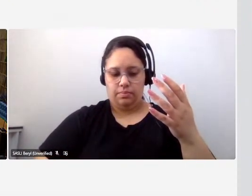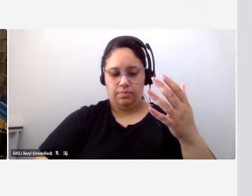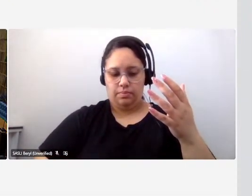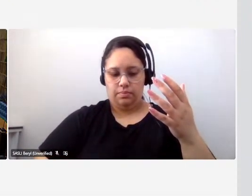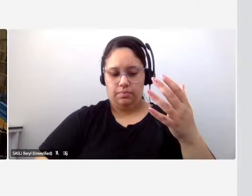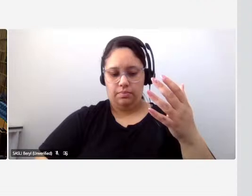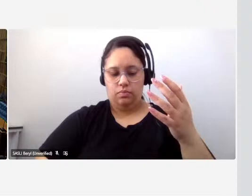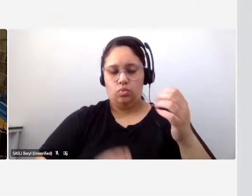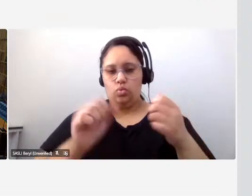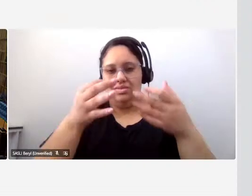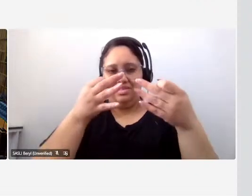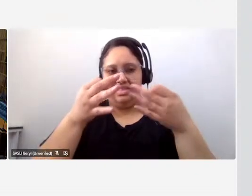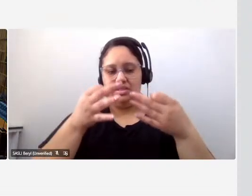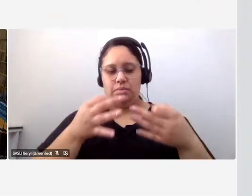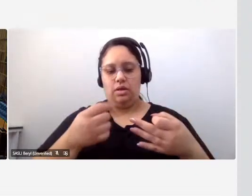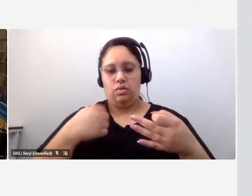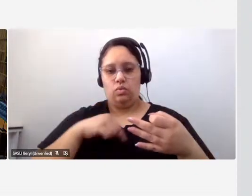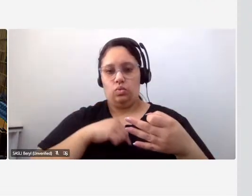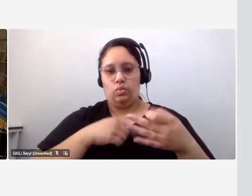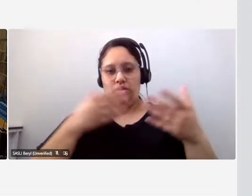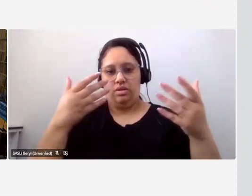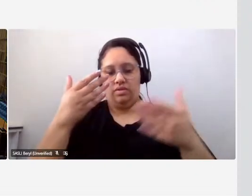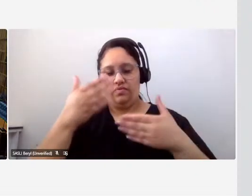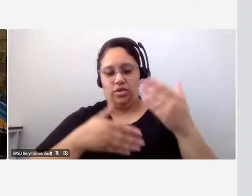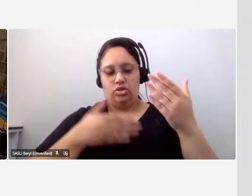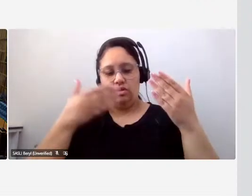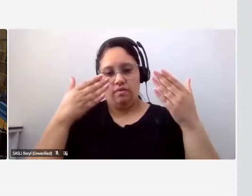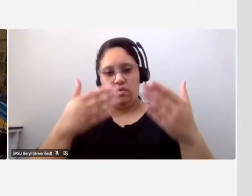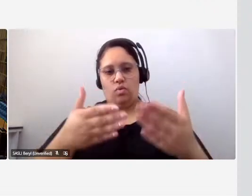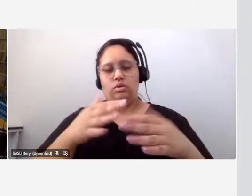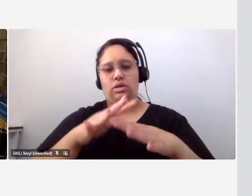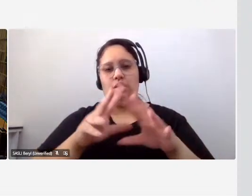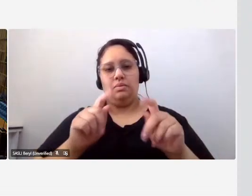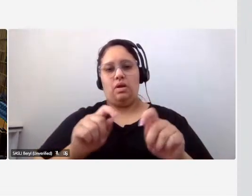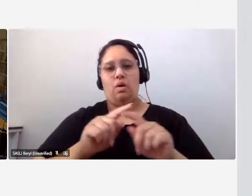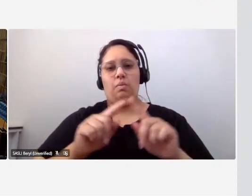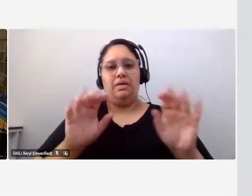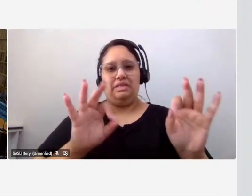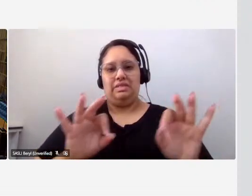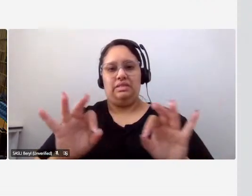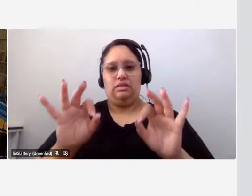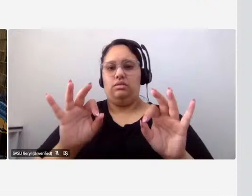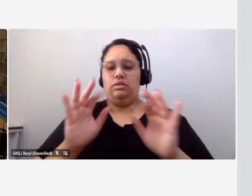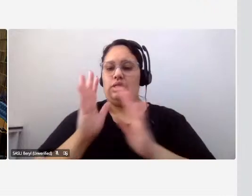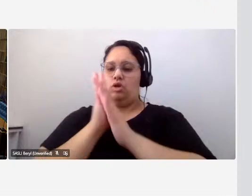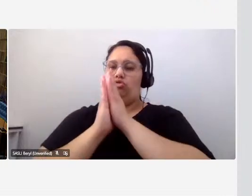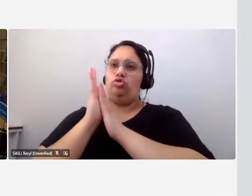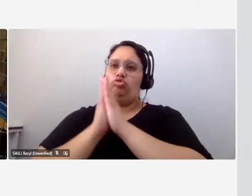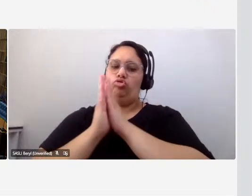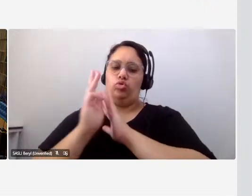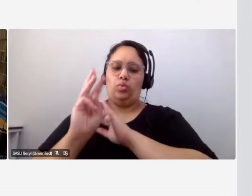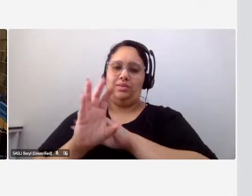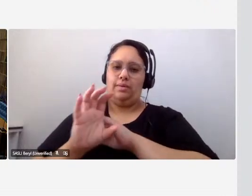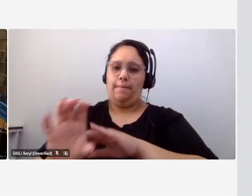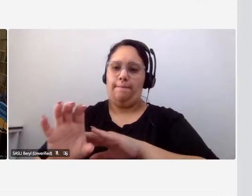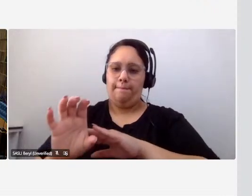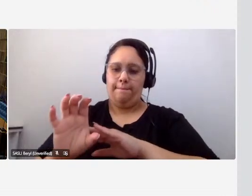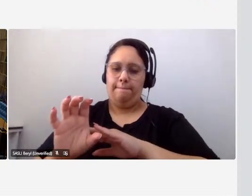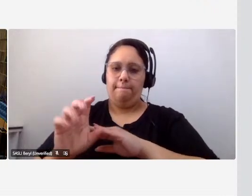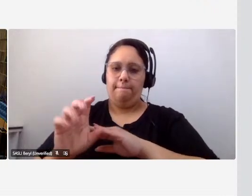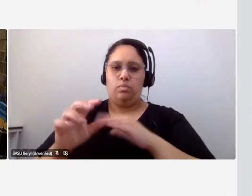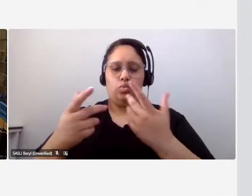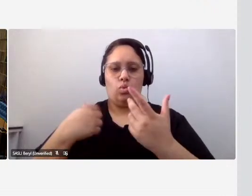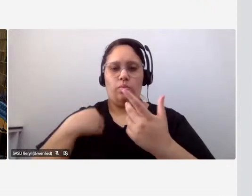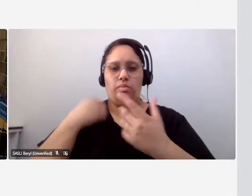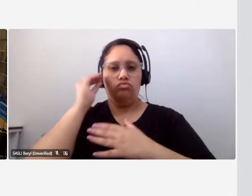the description of work done and focus in Cape Town, but this is Heritage Western Cape. I'm